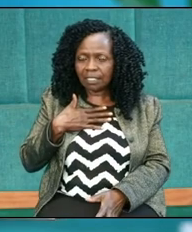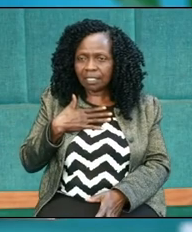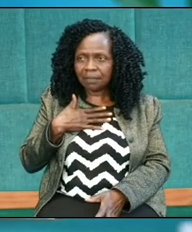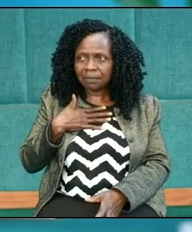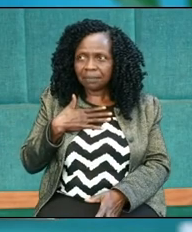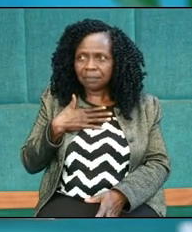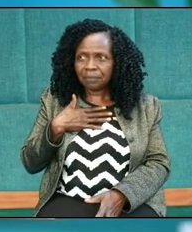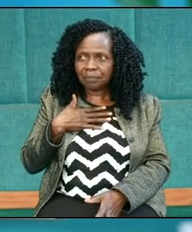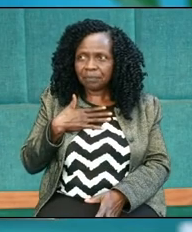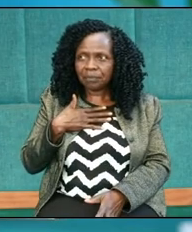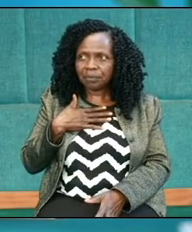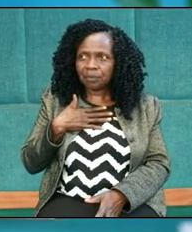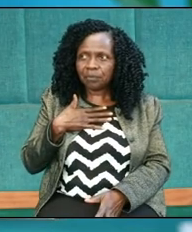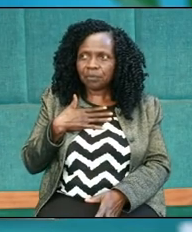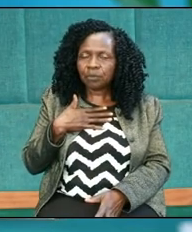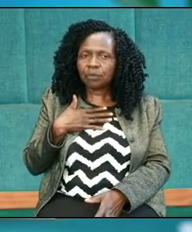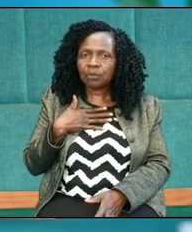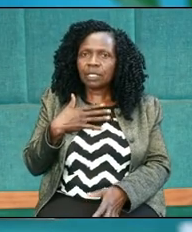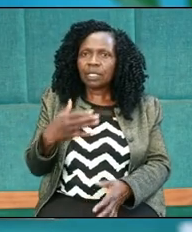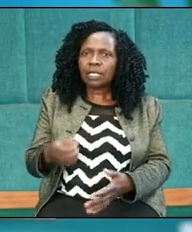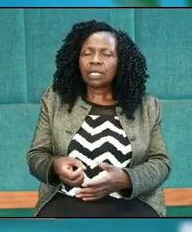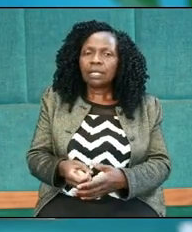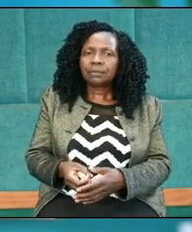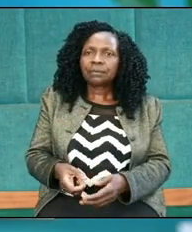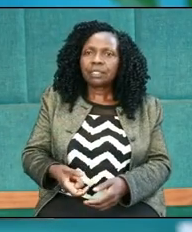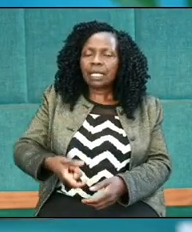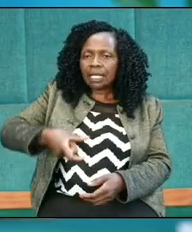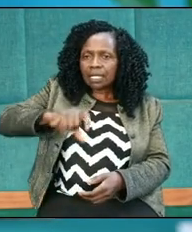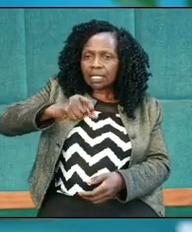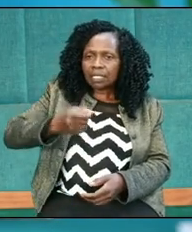down, there is increased intake of